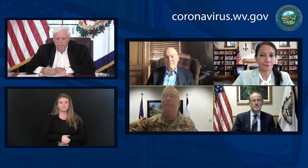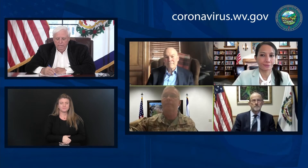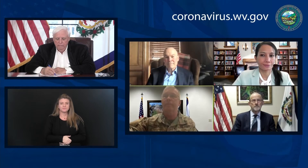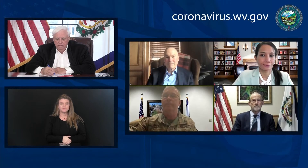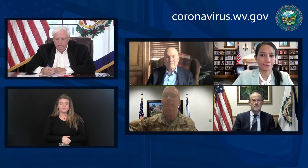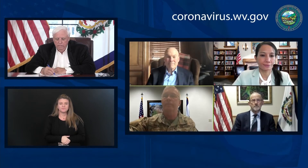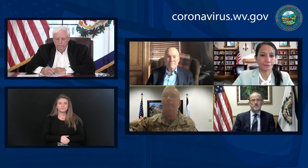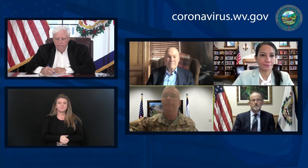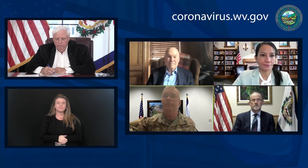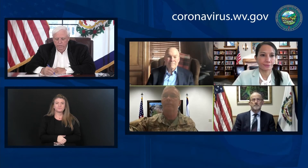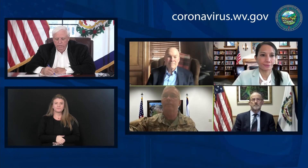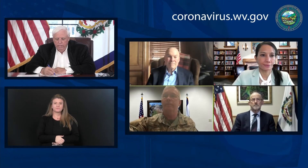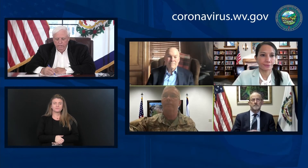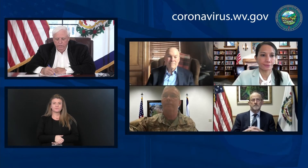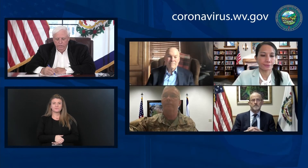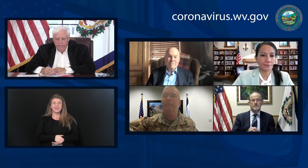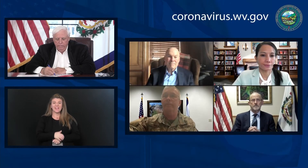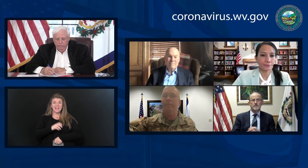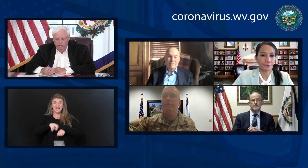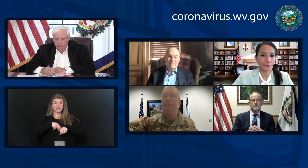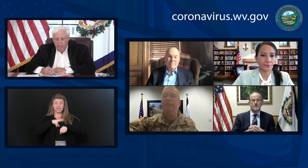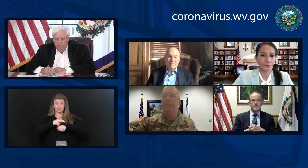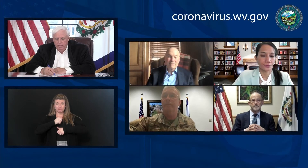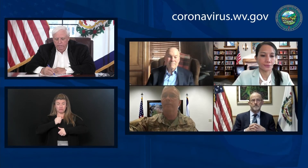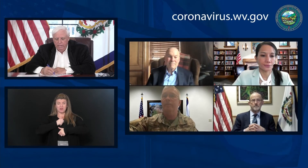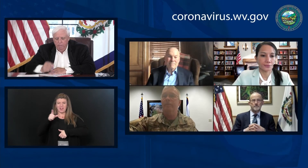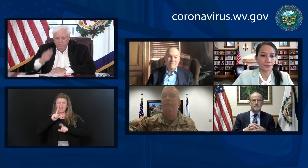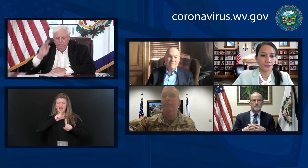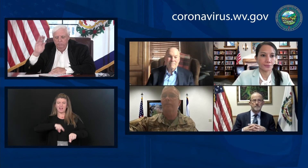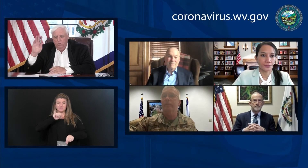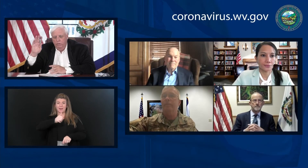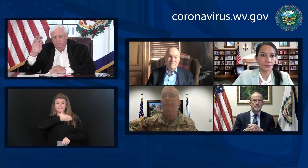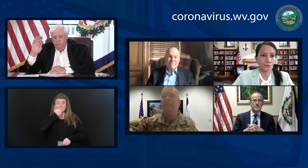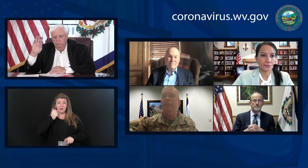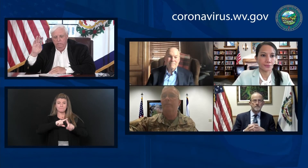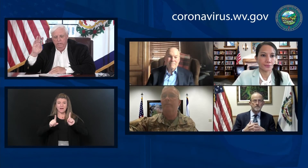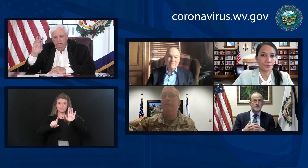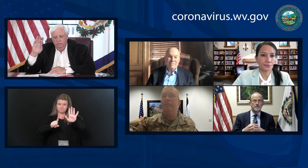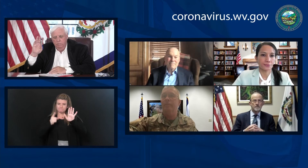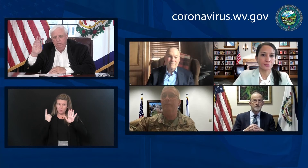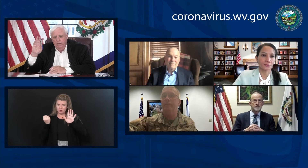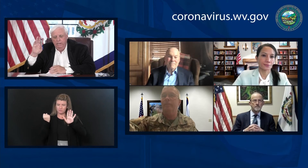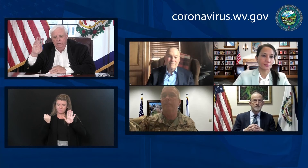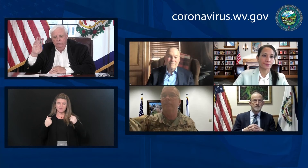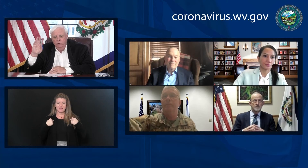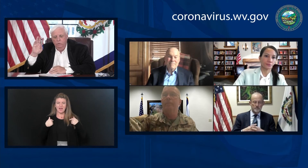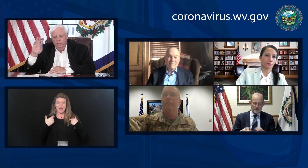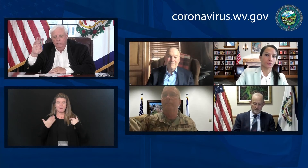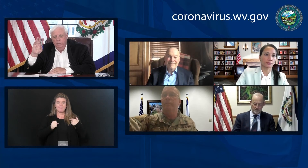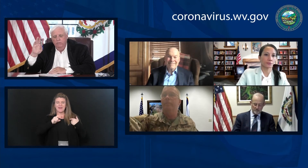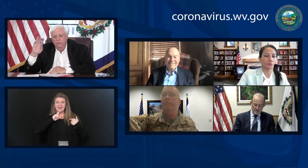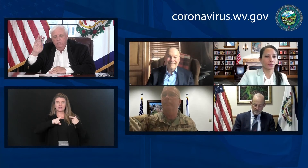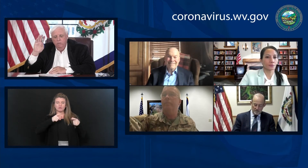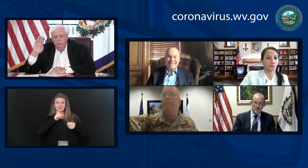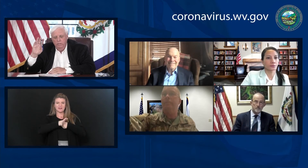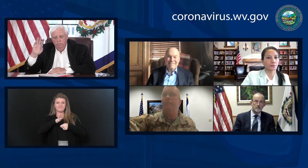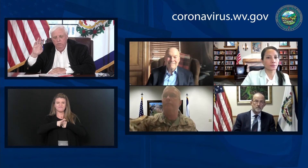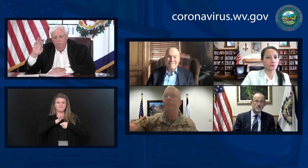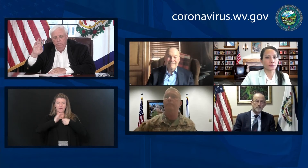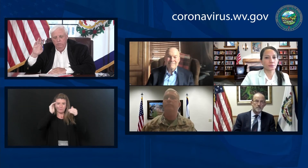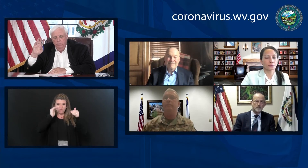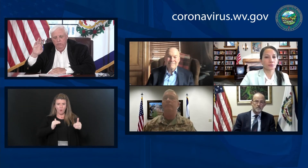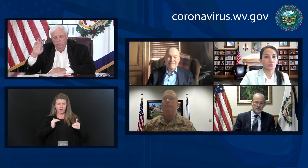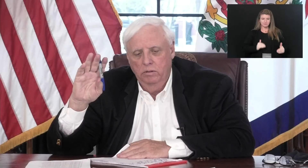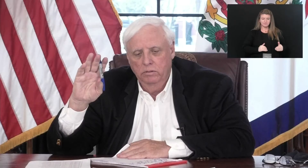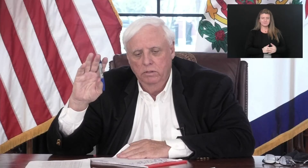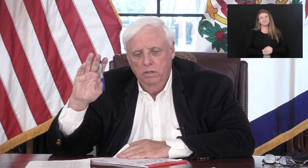All right, guys, General, I know you can answer this a lot better than I, but just hold up just 1 second, because maybe I can answer it quick enough that we can